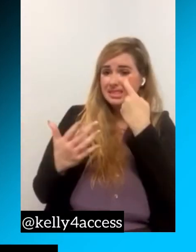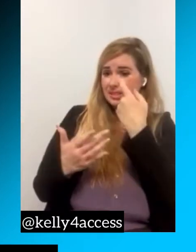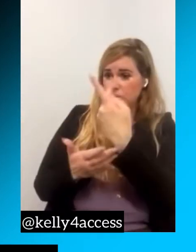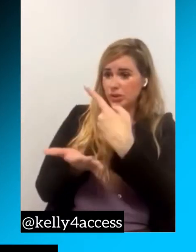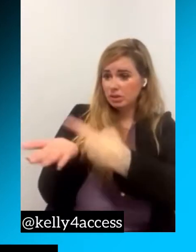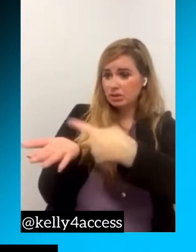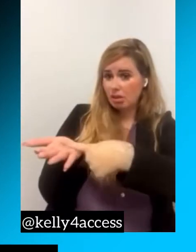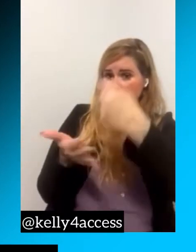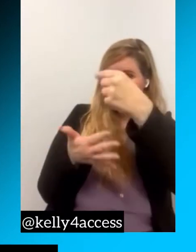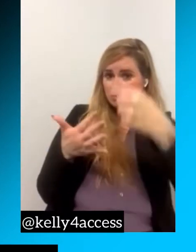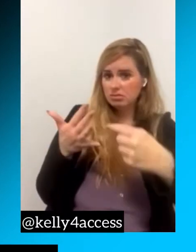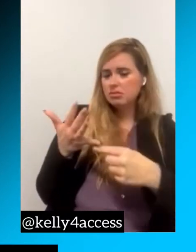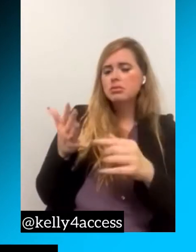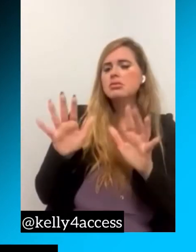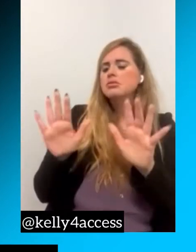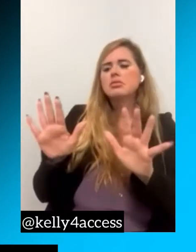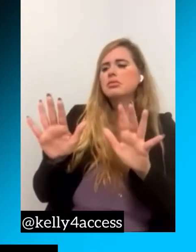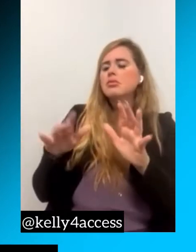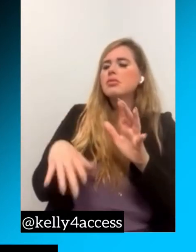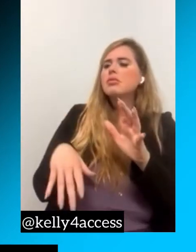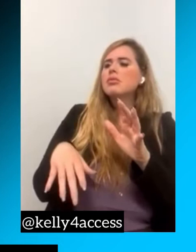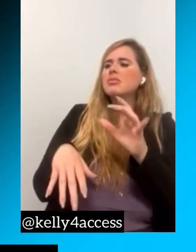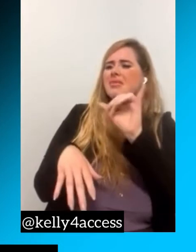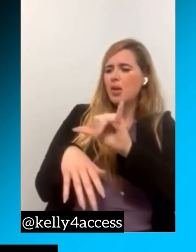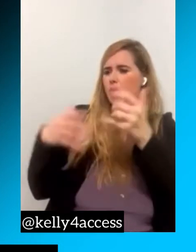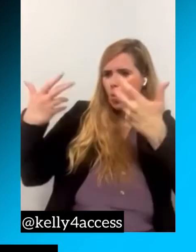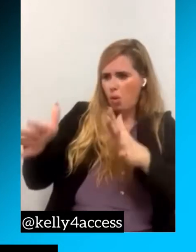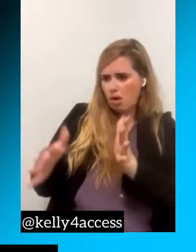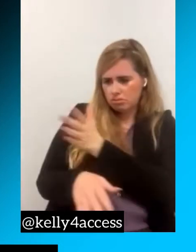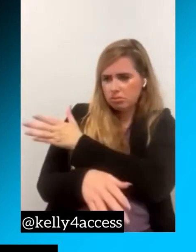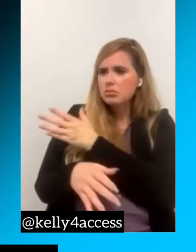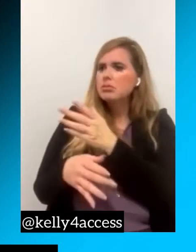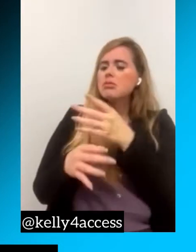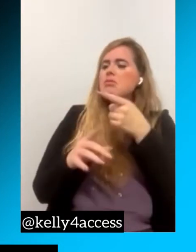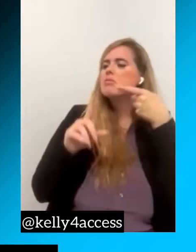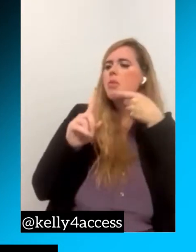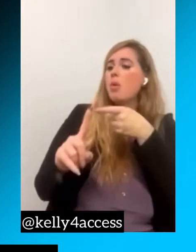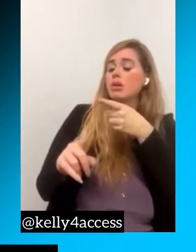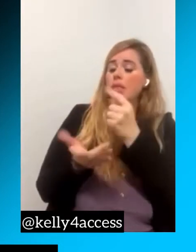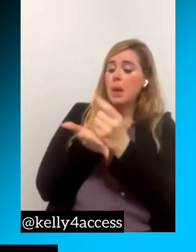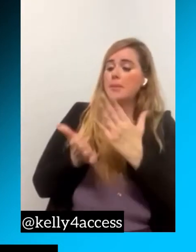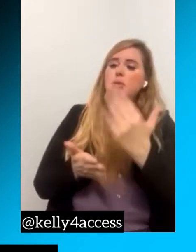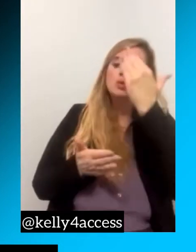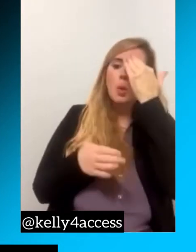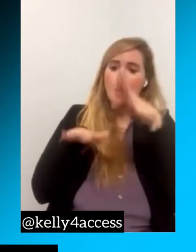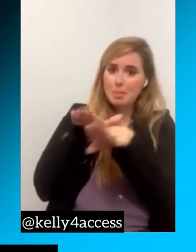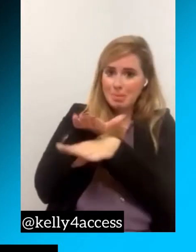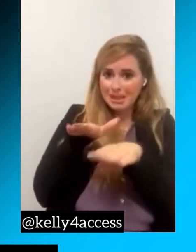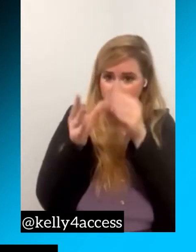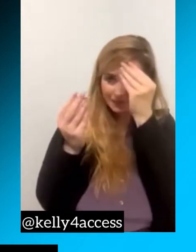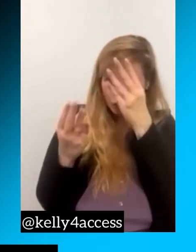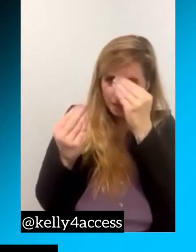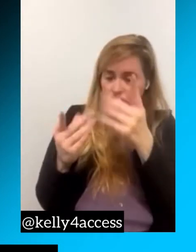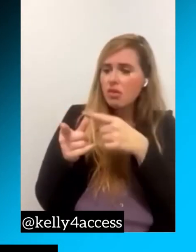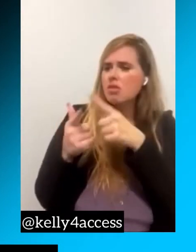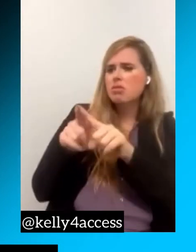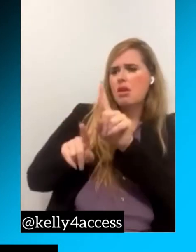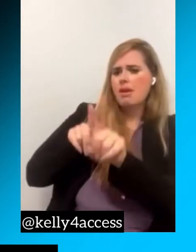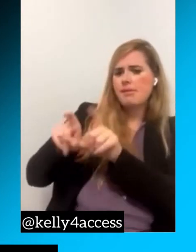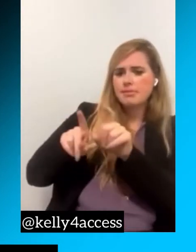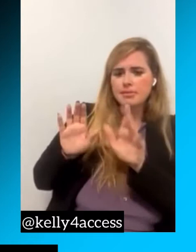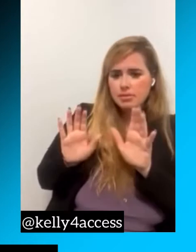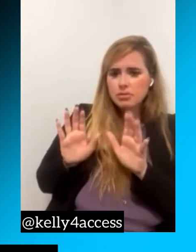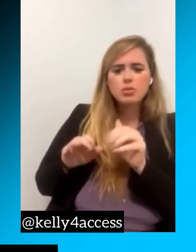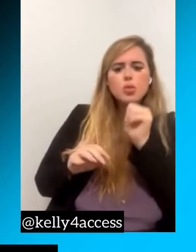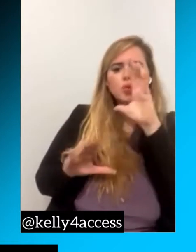they're inclusive, that they know the basics of polyamory and then ask questions about the rest and don't assume